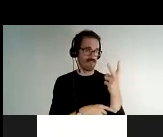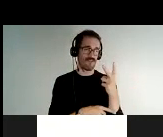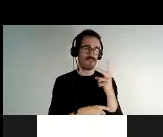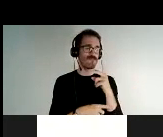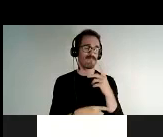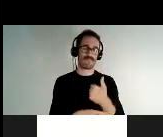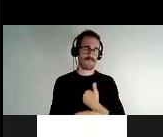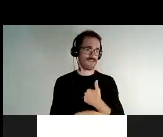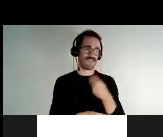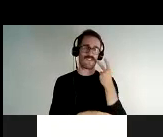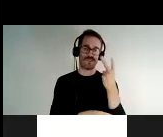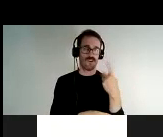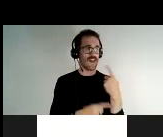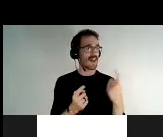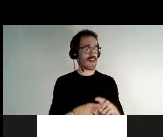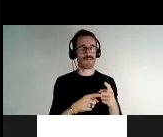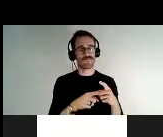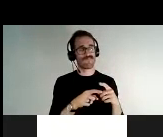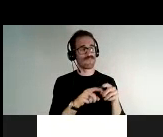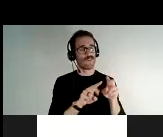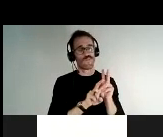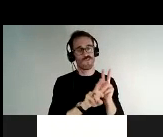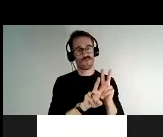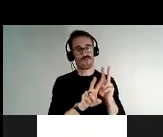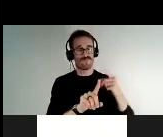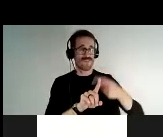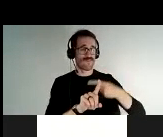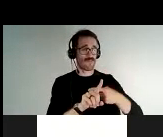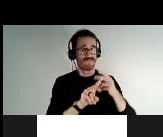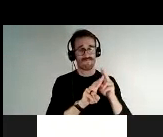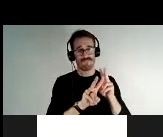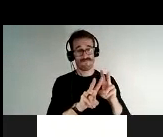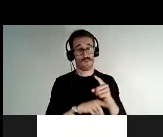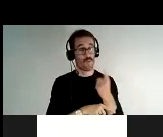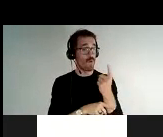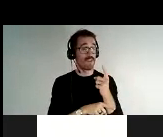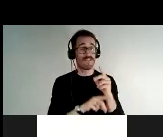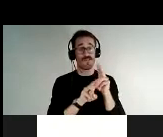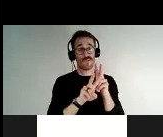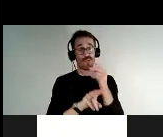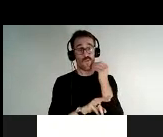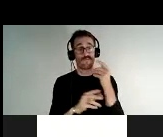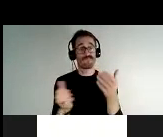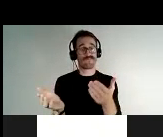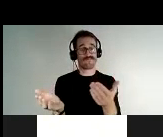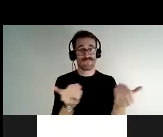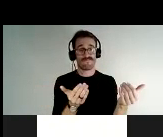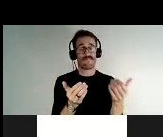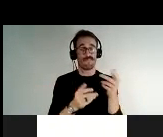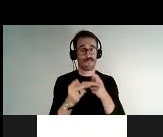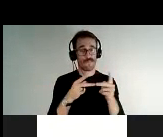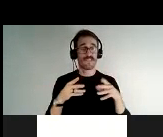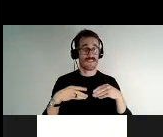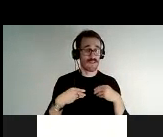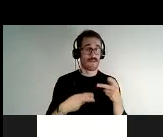there was one funeral a month, and there was only one funeral home that would even accept bodies that had died